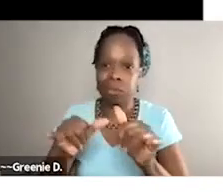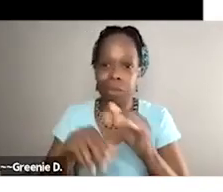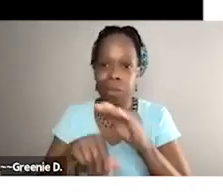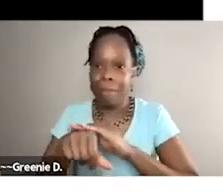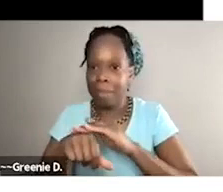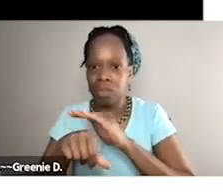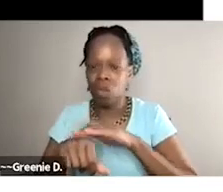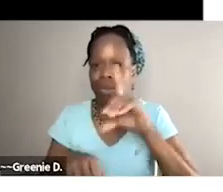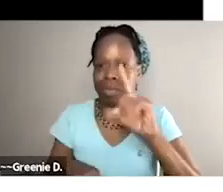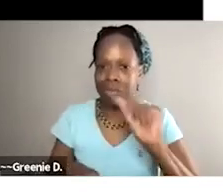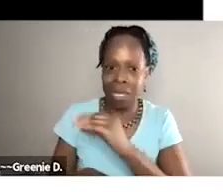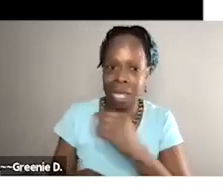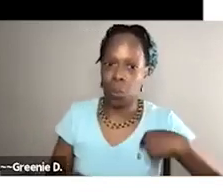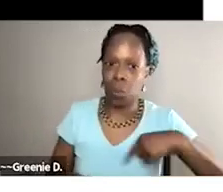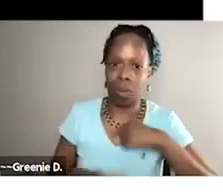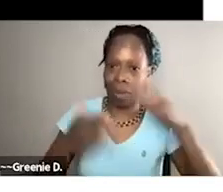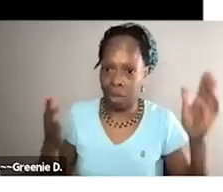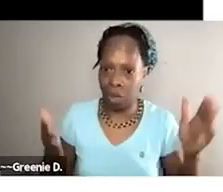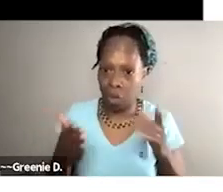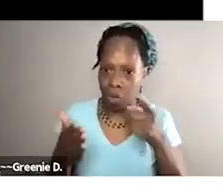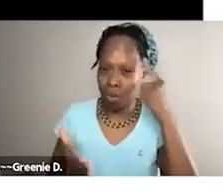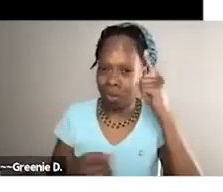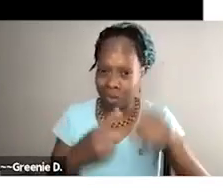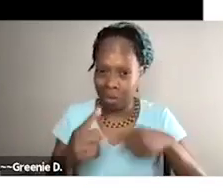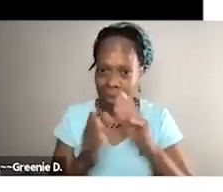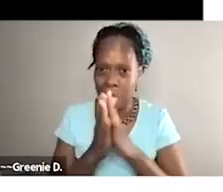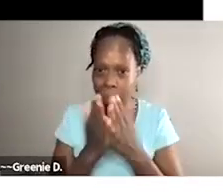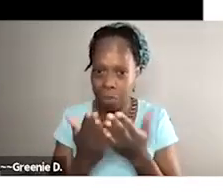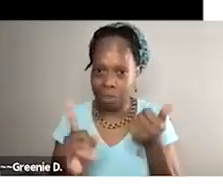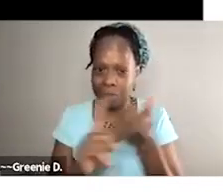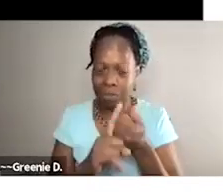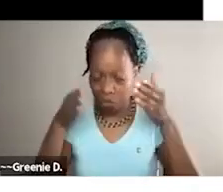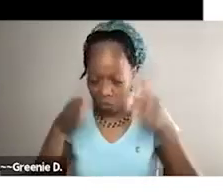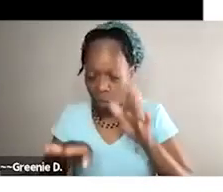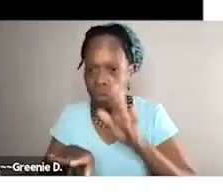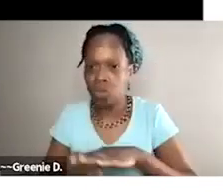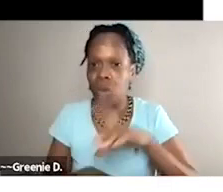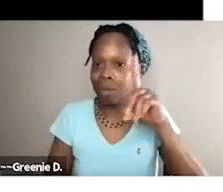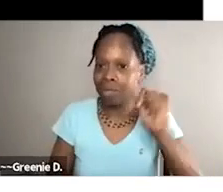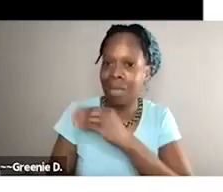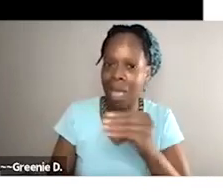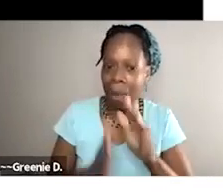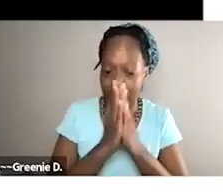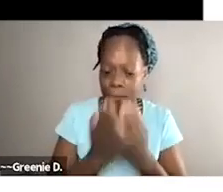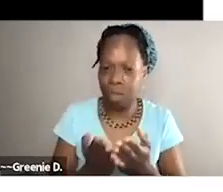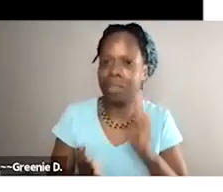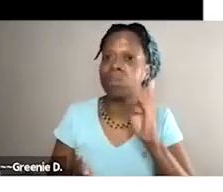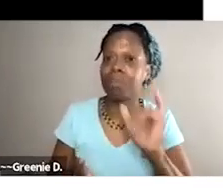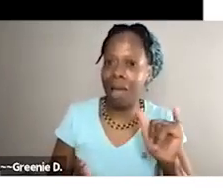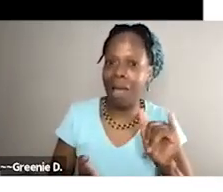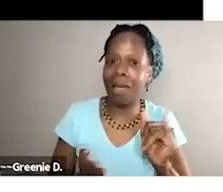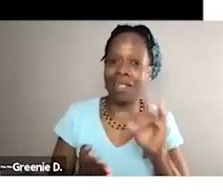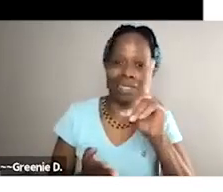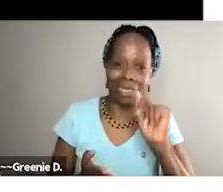But we encourage you to think about books focusing on disability, and specifically books by disabled authors or illustrators. You know, they are an